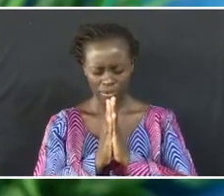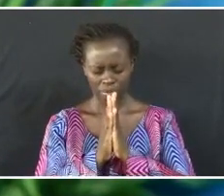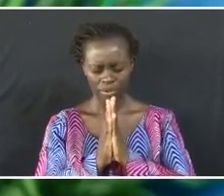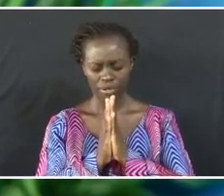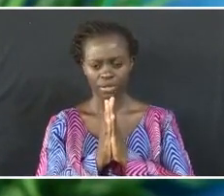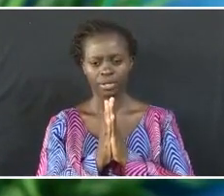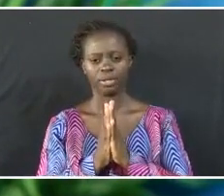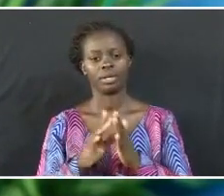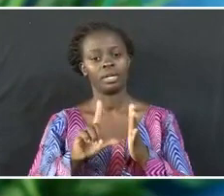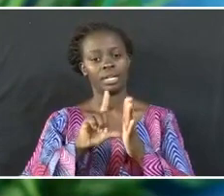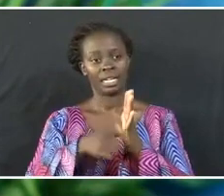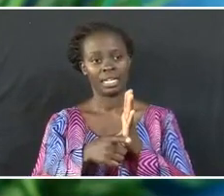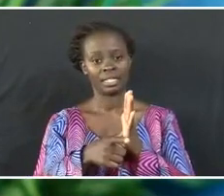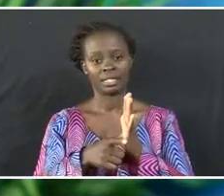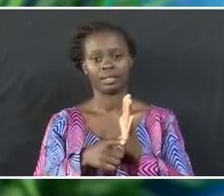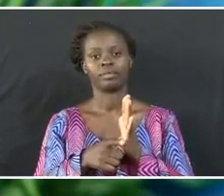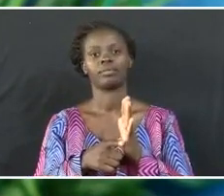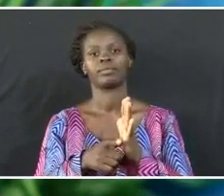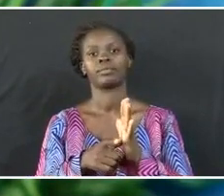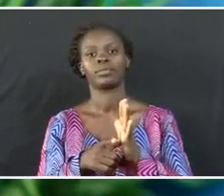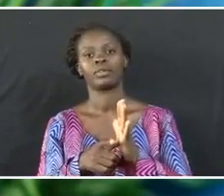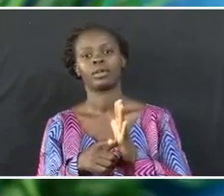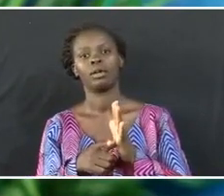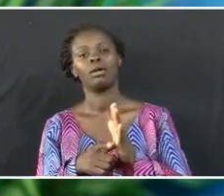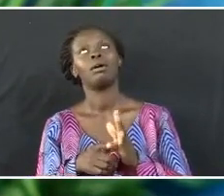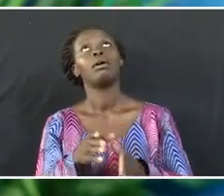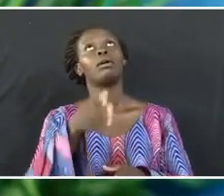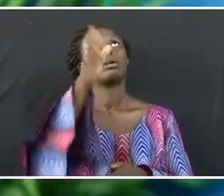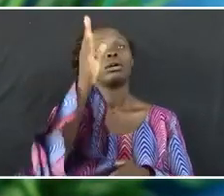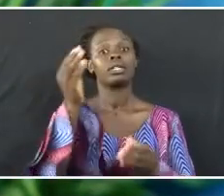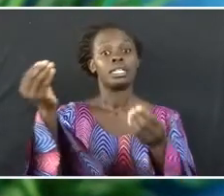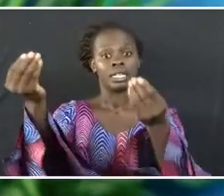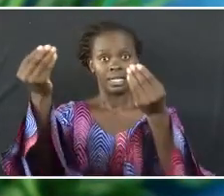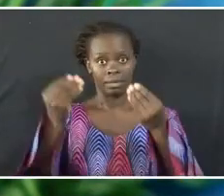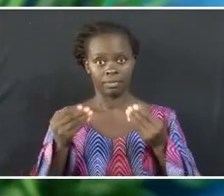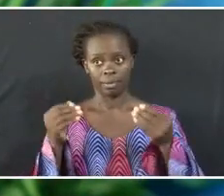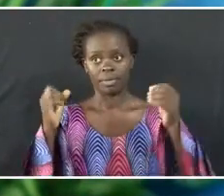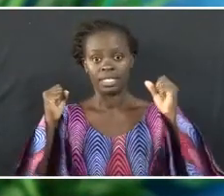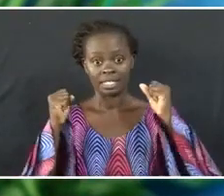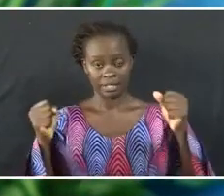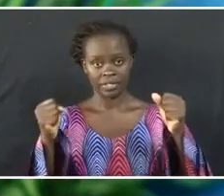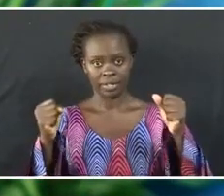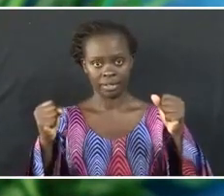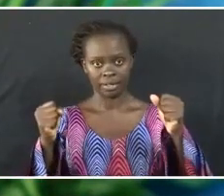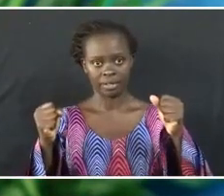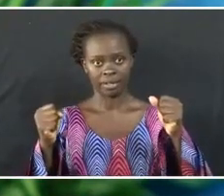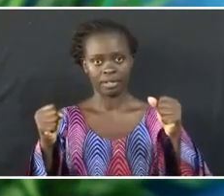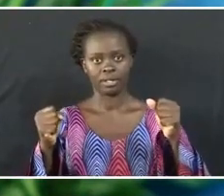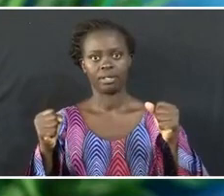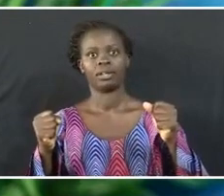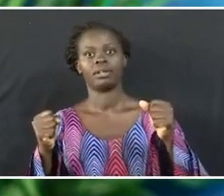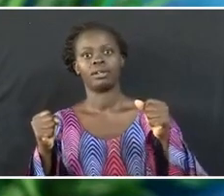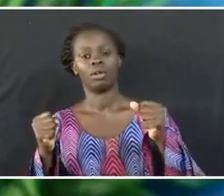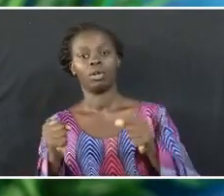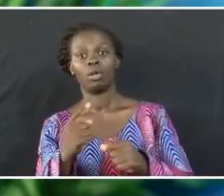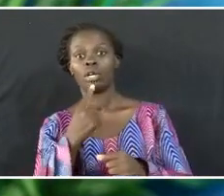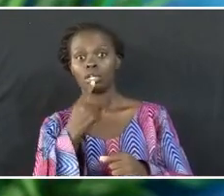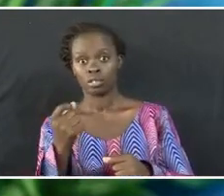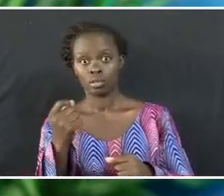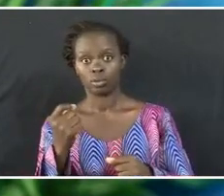temple. God gave him strength again. The pillars collapsed and the temple